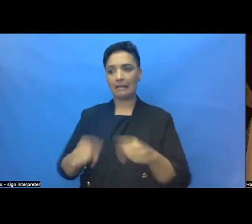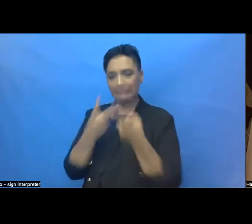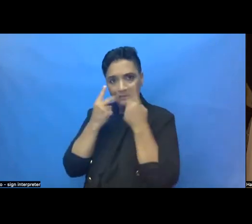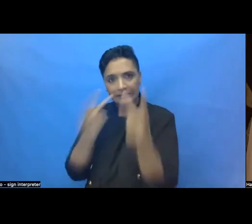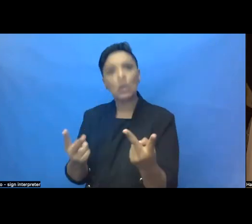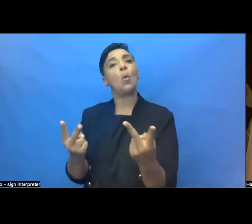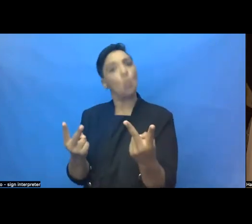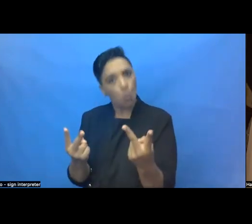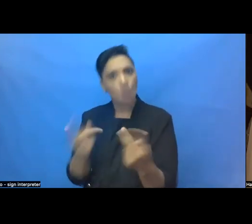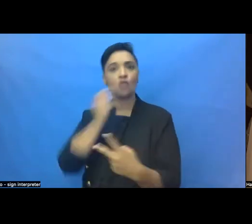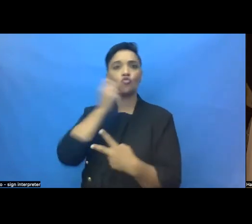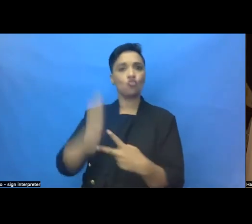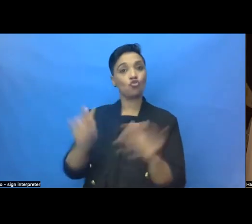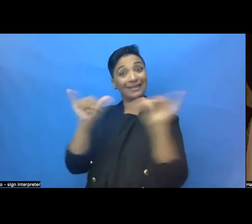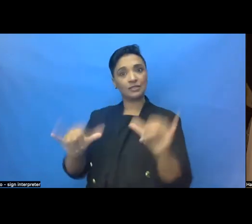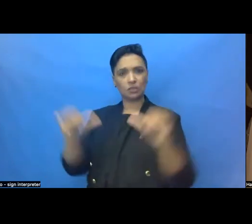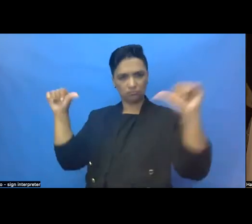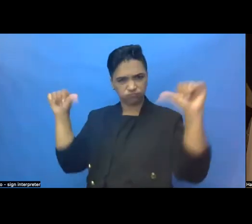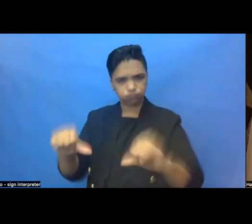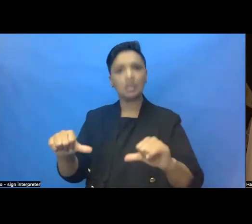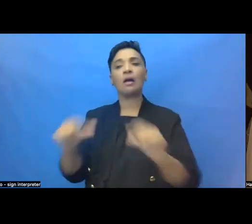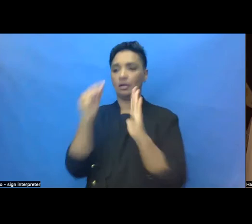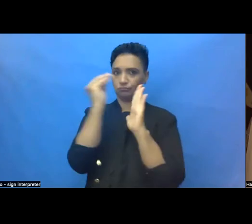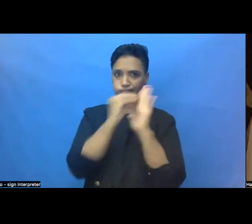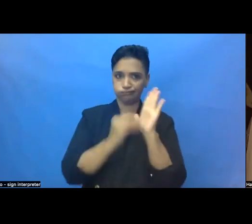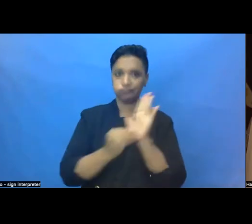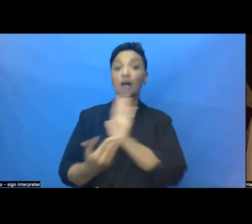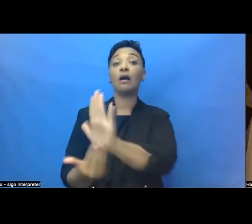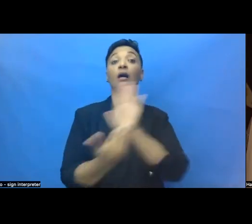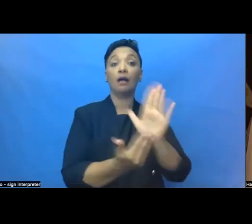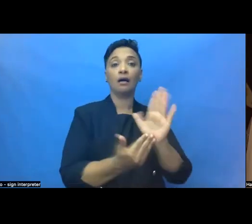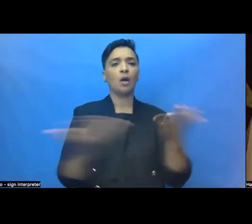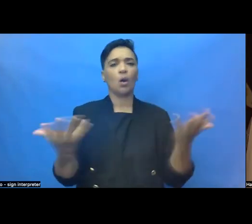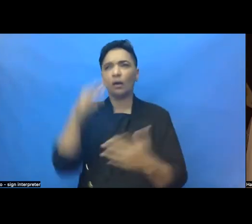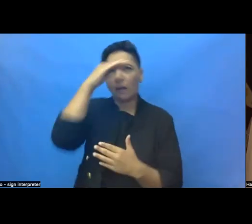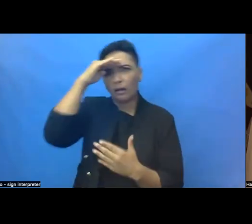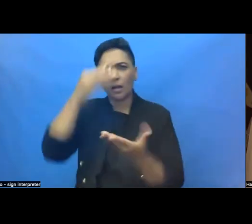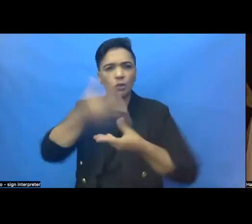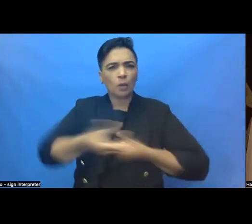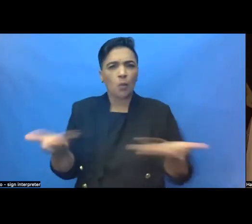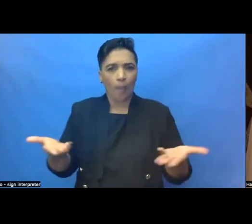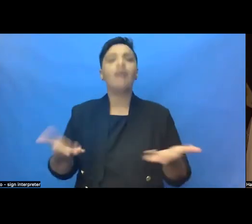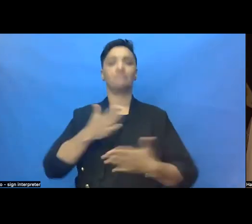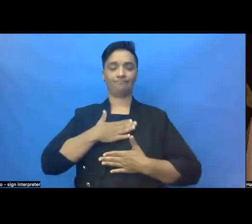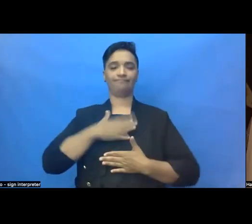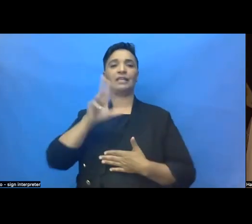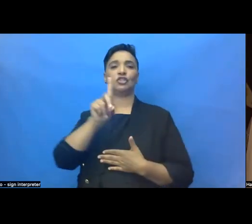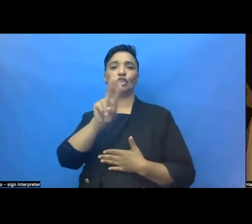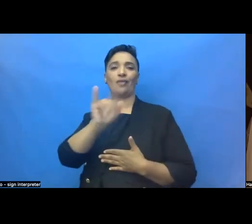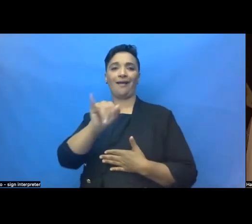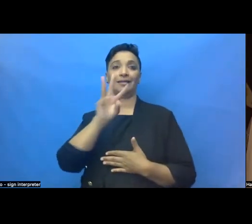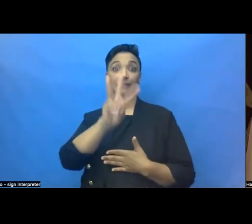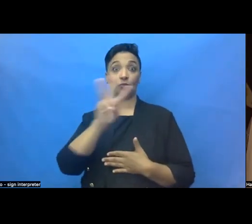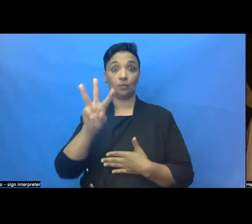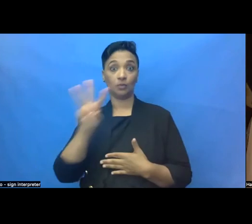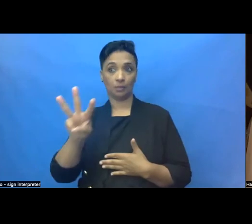children in Ukraine's institutions. Both documents are available on our website. And recognizing the importance of the